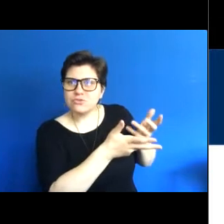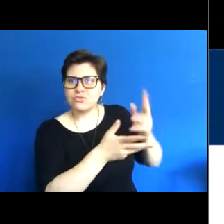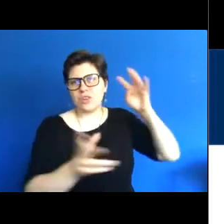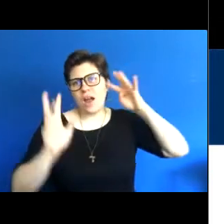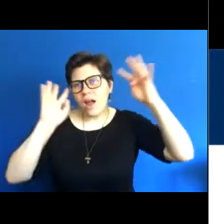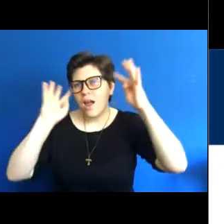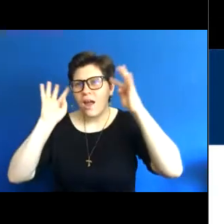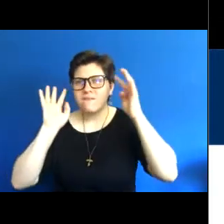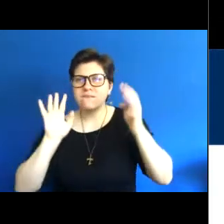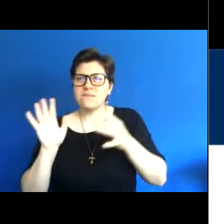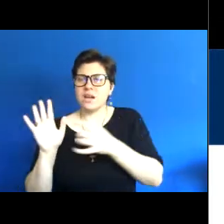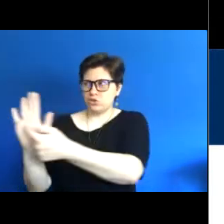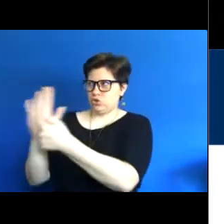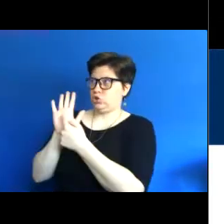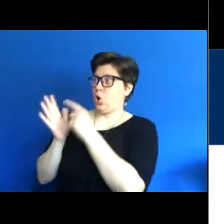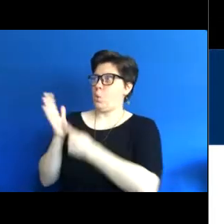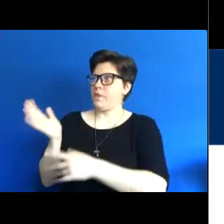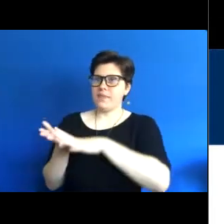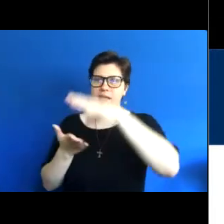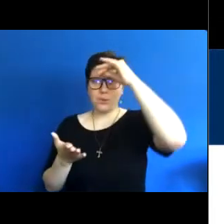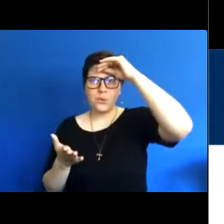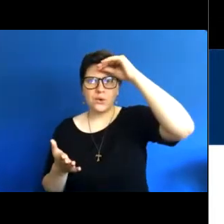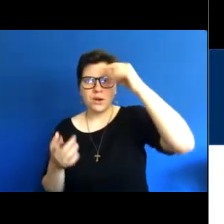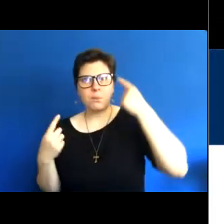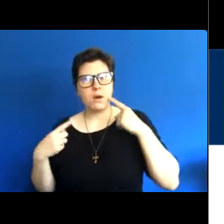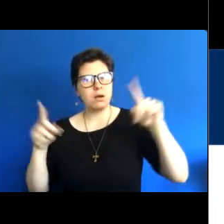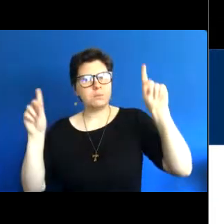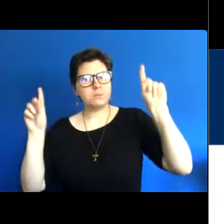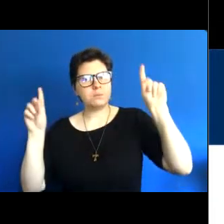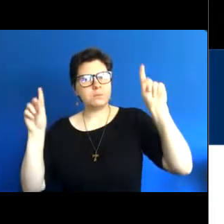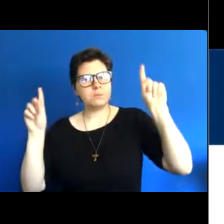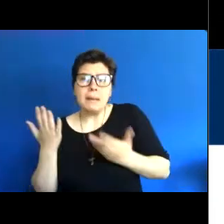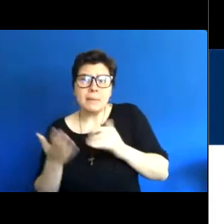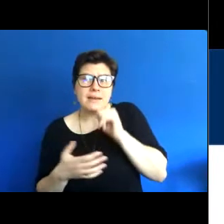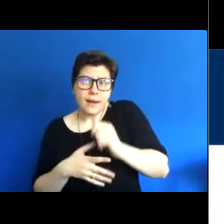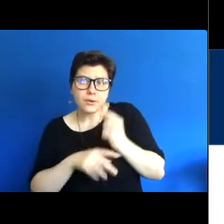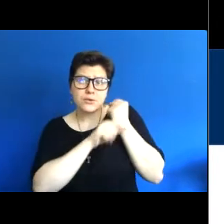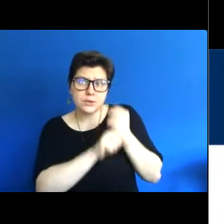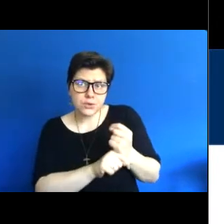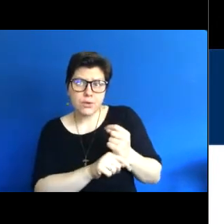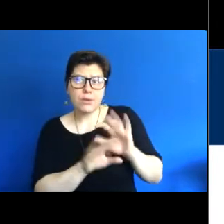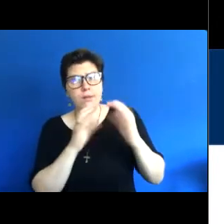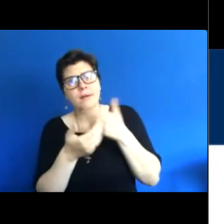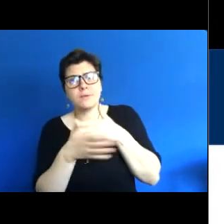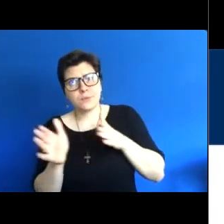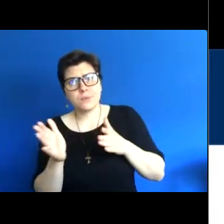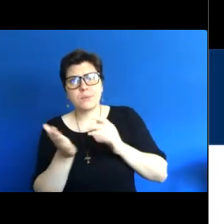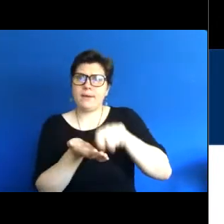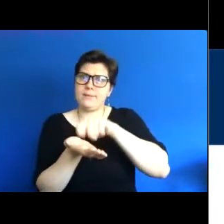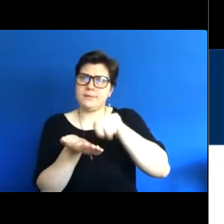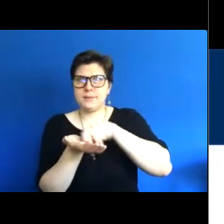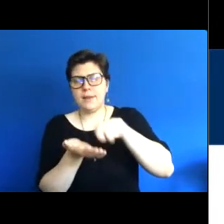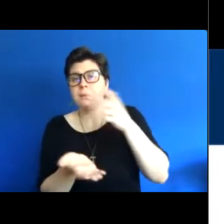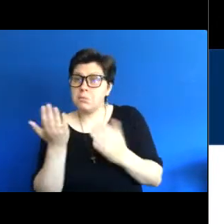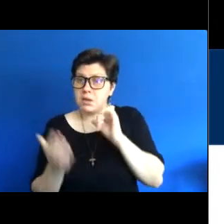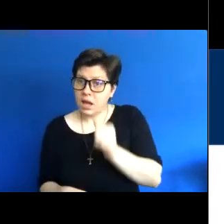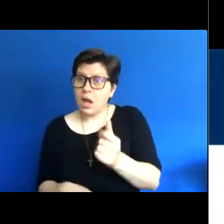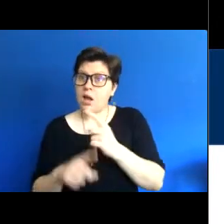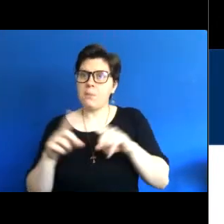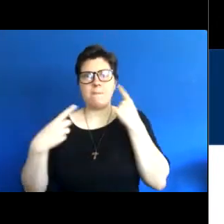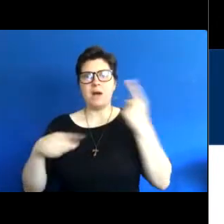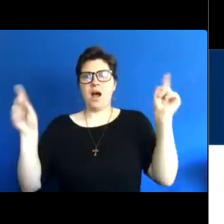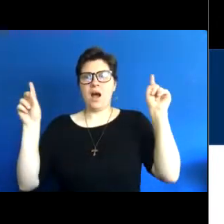them to show us what they are learning in a maybe non-traditional classroom essay way. Though the essay